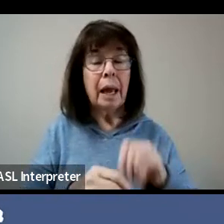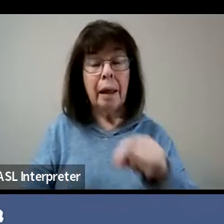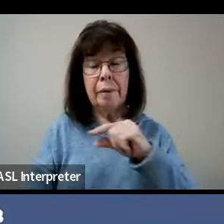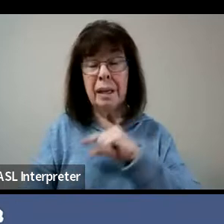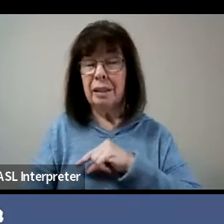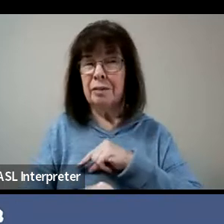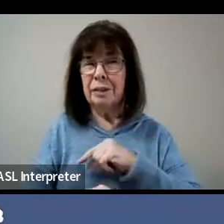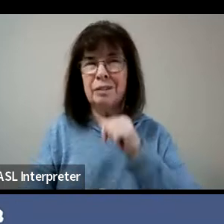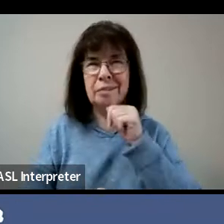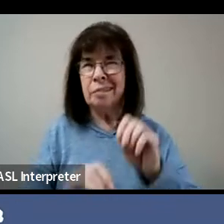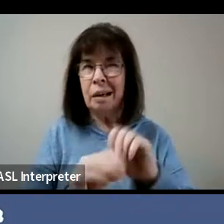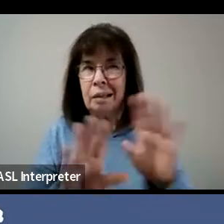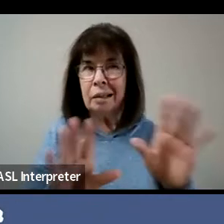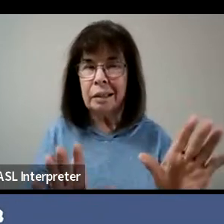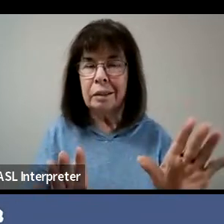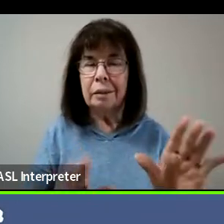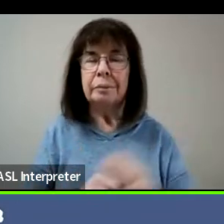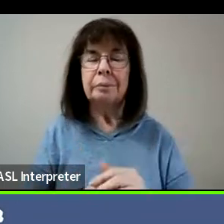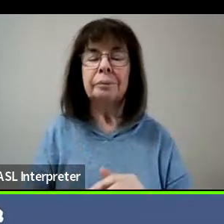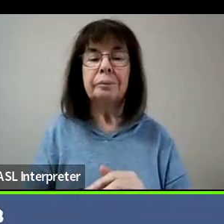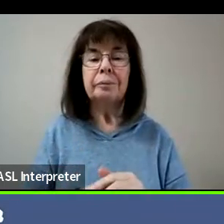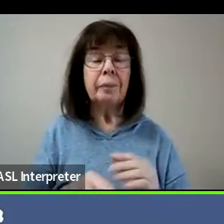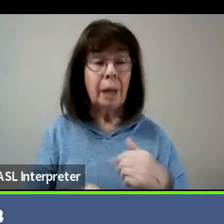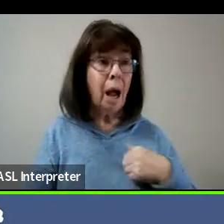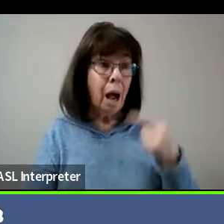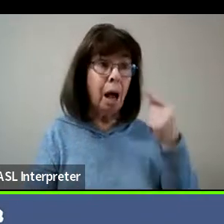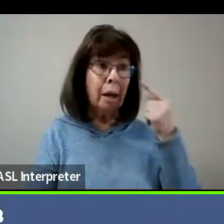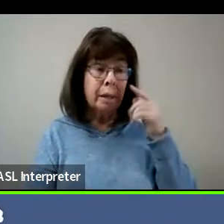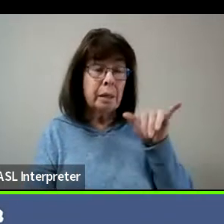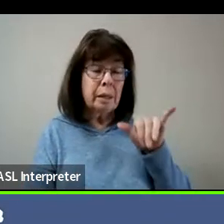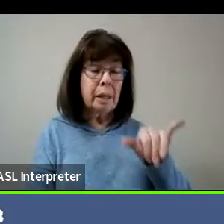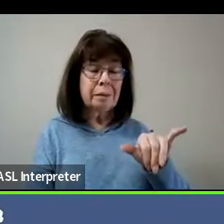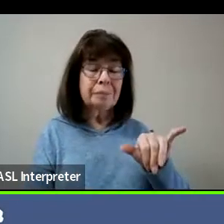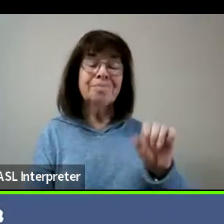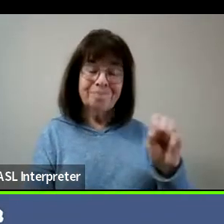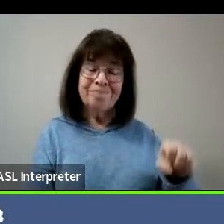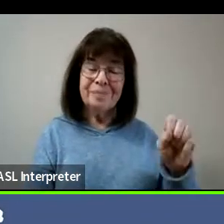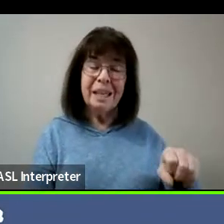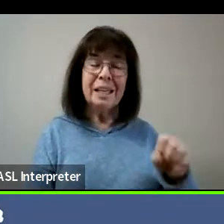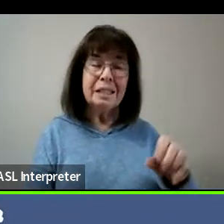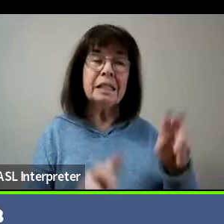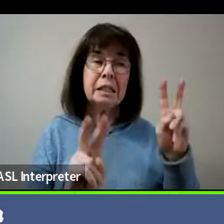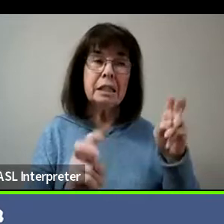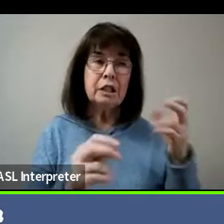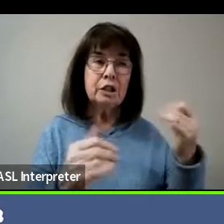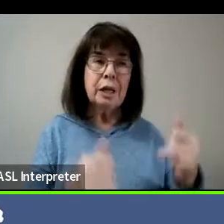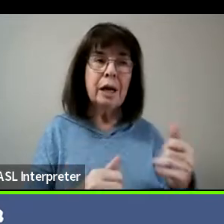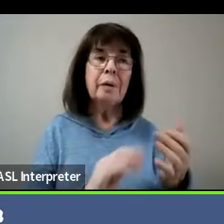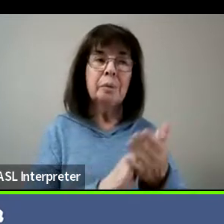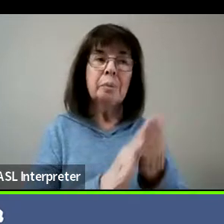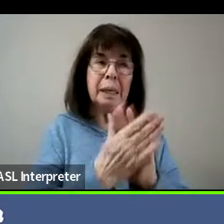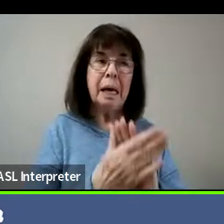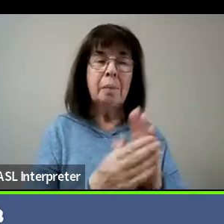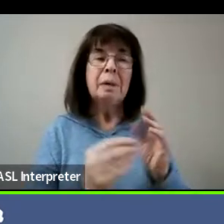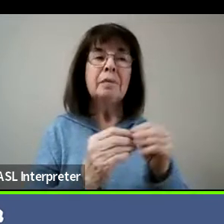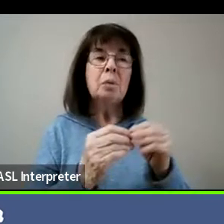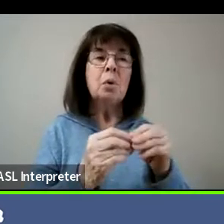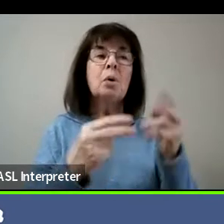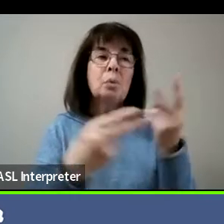ranks, so we're creating. I think this is it already is an issue, and it's going to be a bigger one.